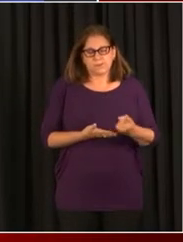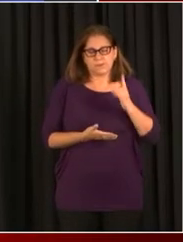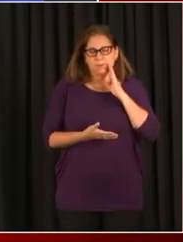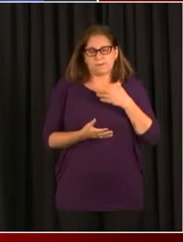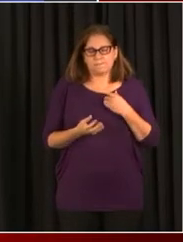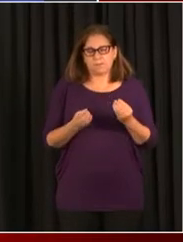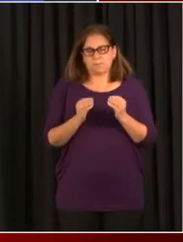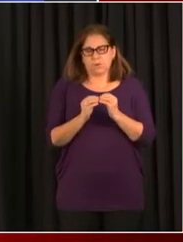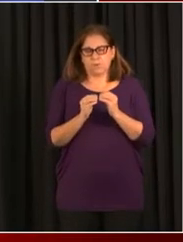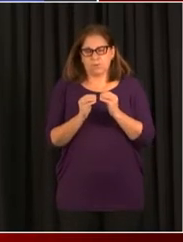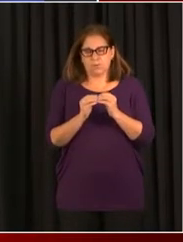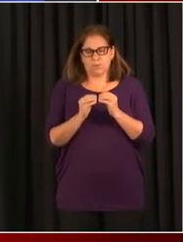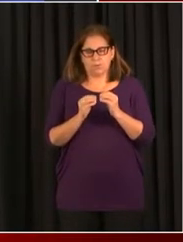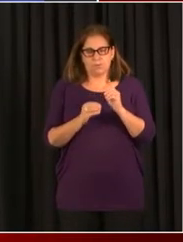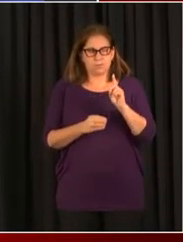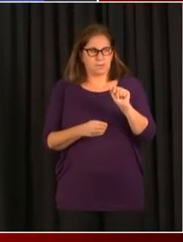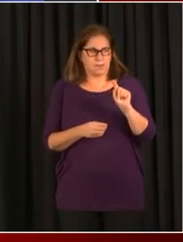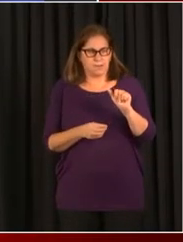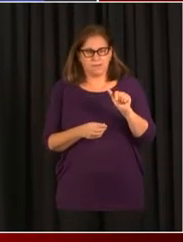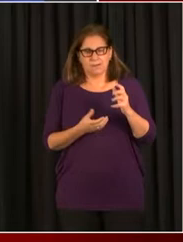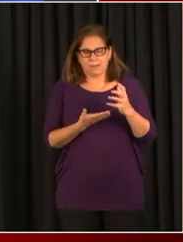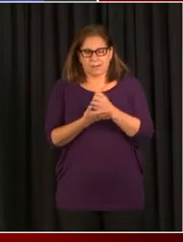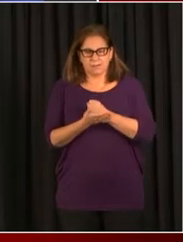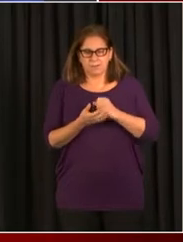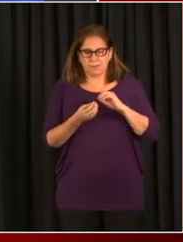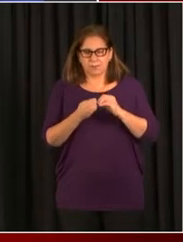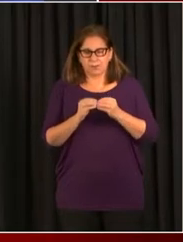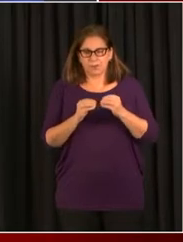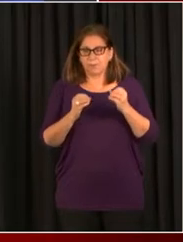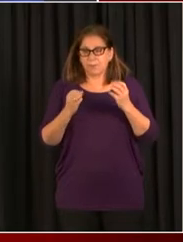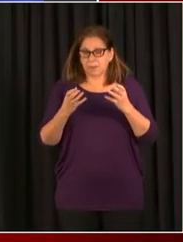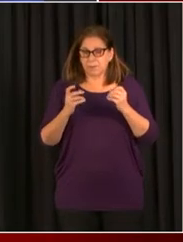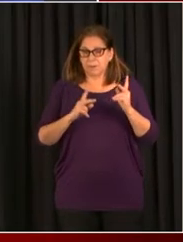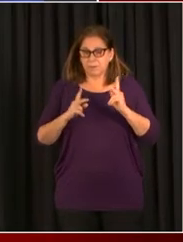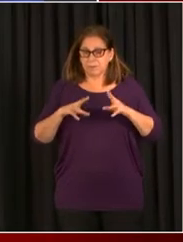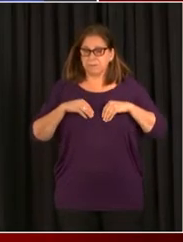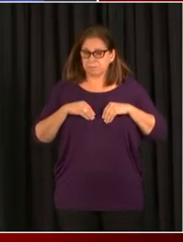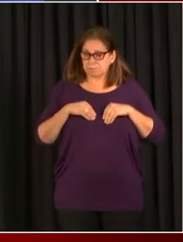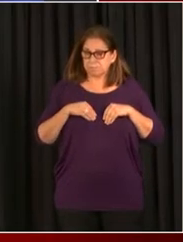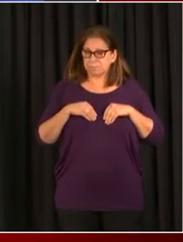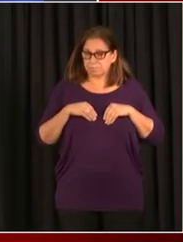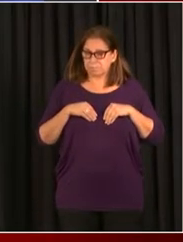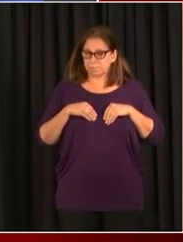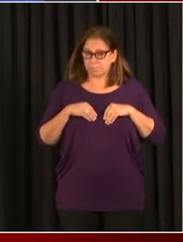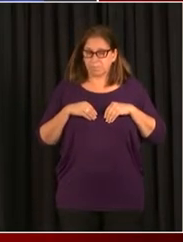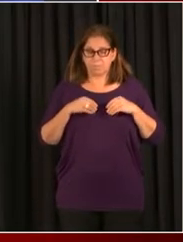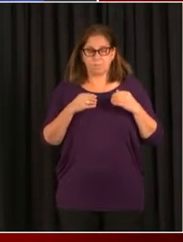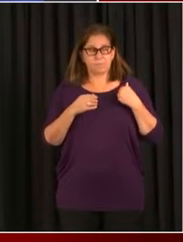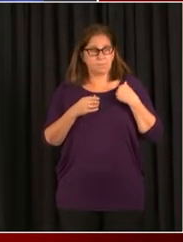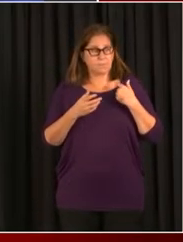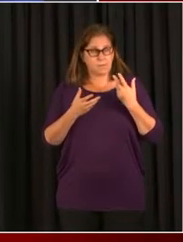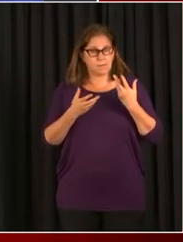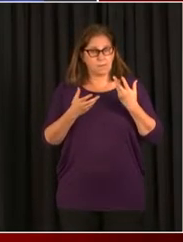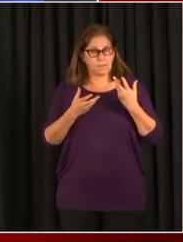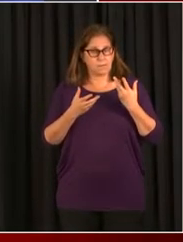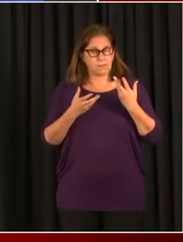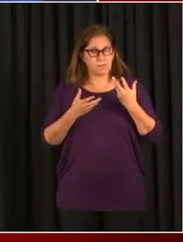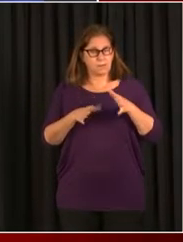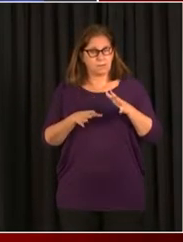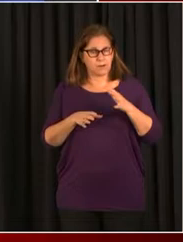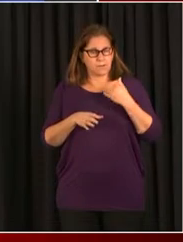thereafter. But our early estimates are well over 150,000 people. So we'll get it refined by this